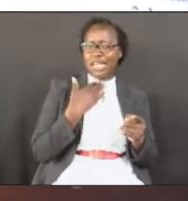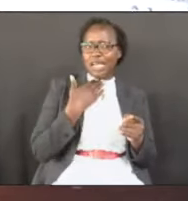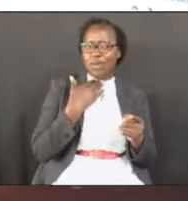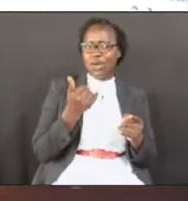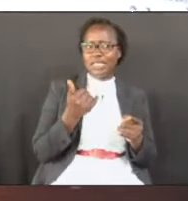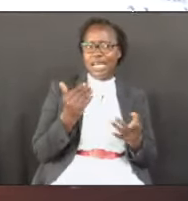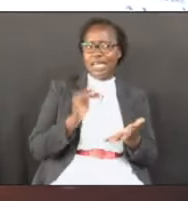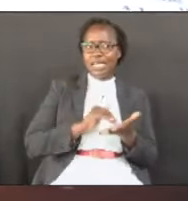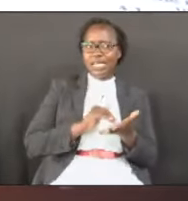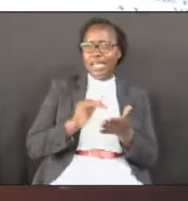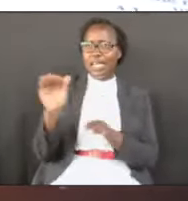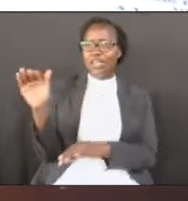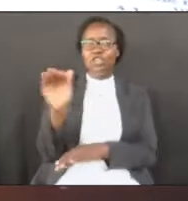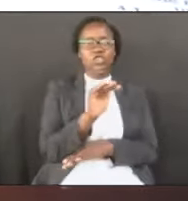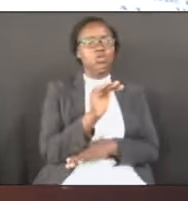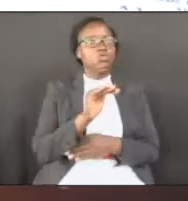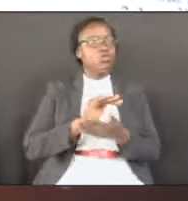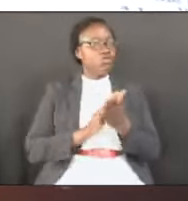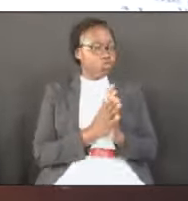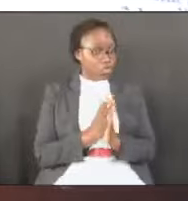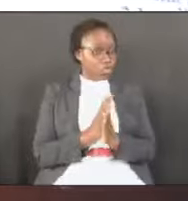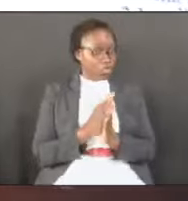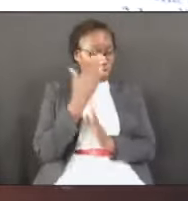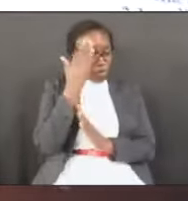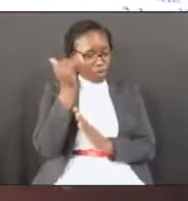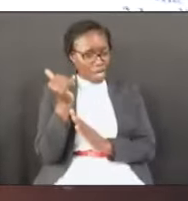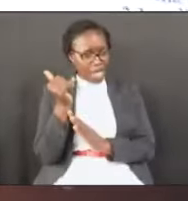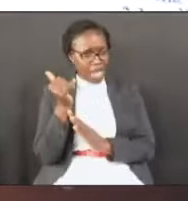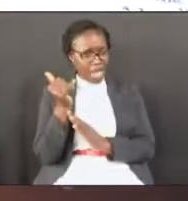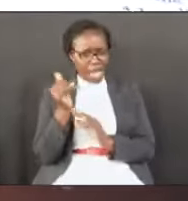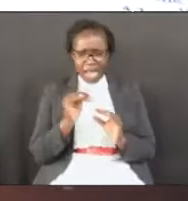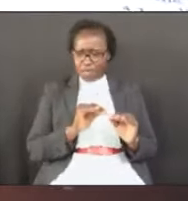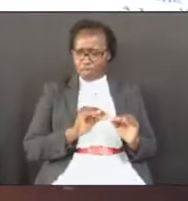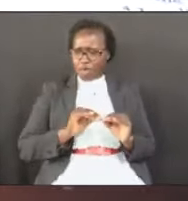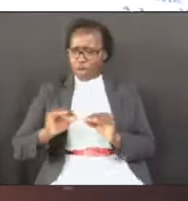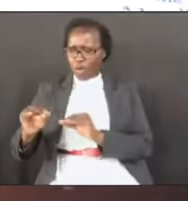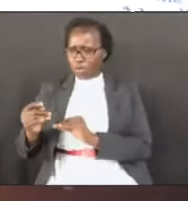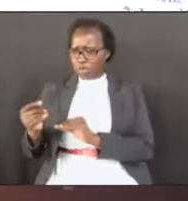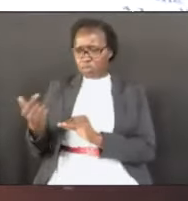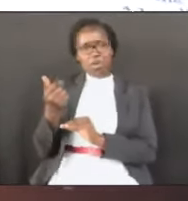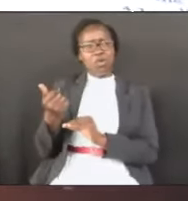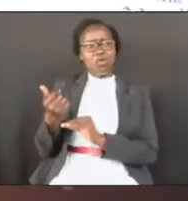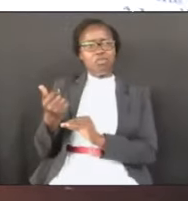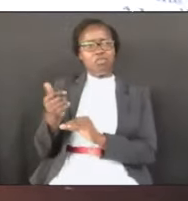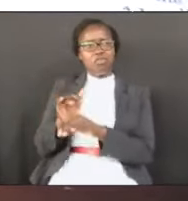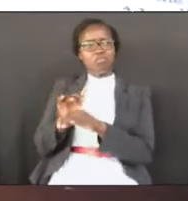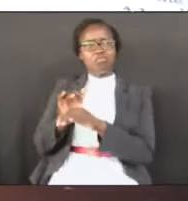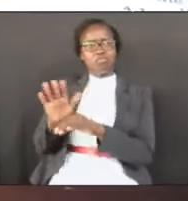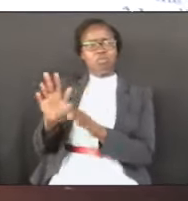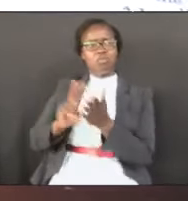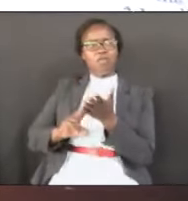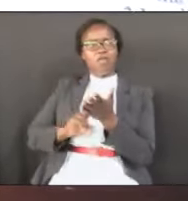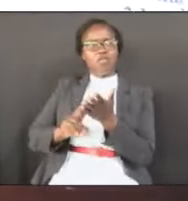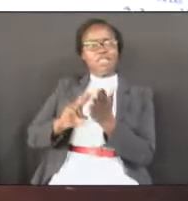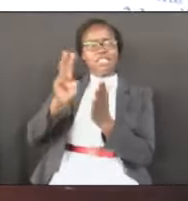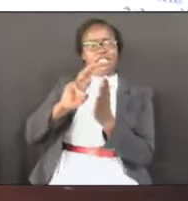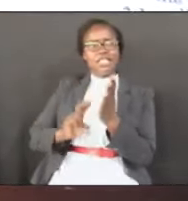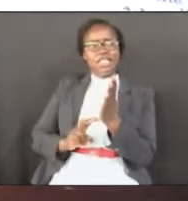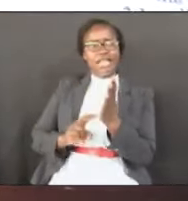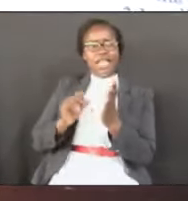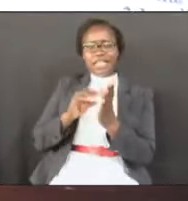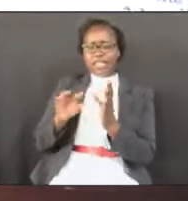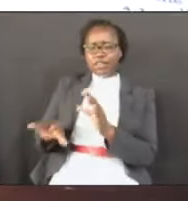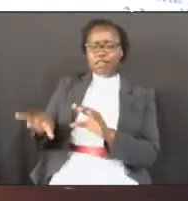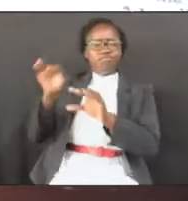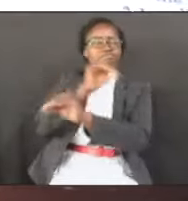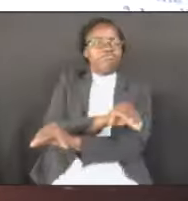again request to be forgiven because I will move away from the text that was posted and read. And I will get another